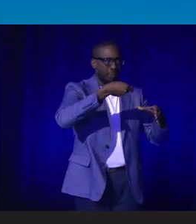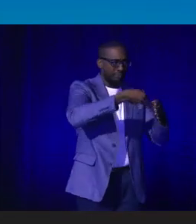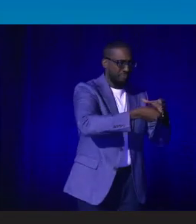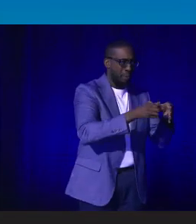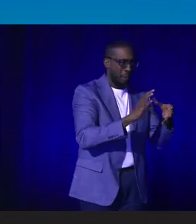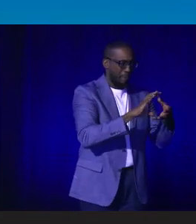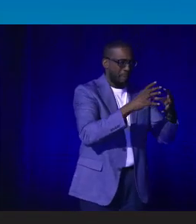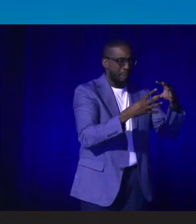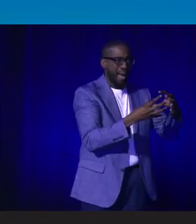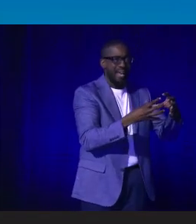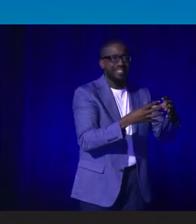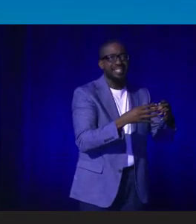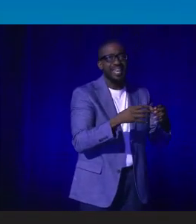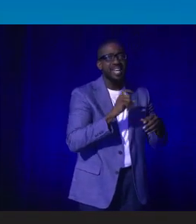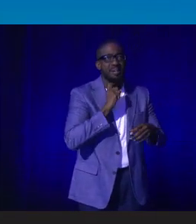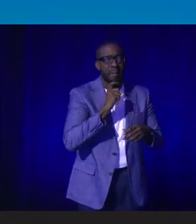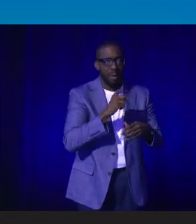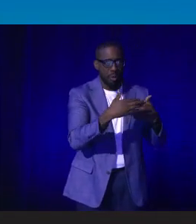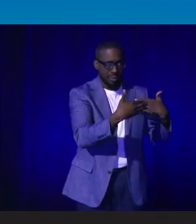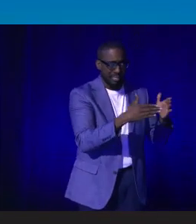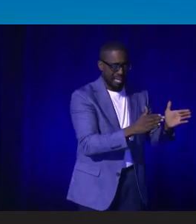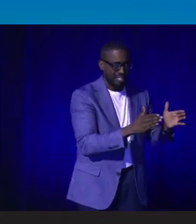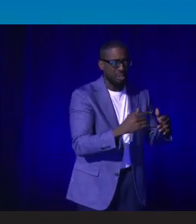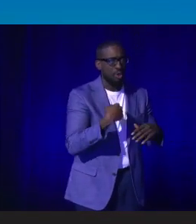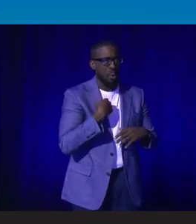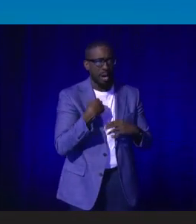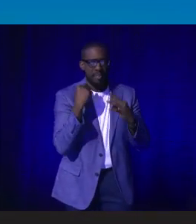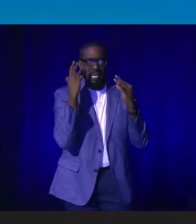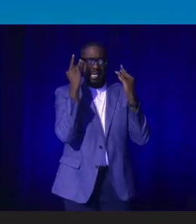too. So I was starting to get puzzled,